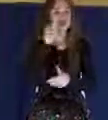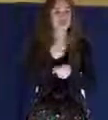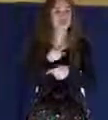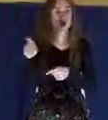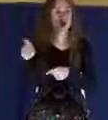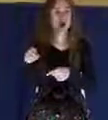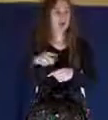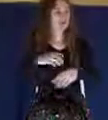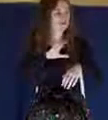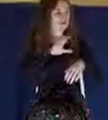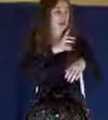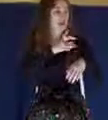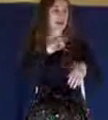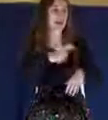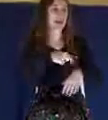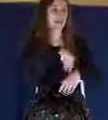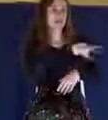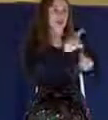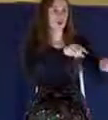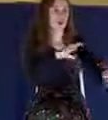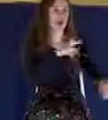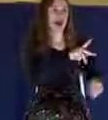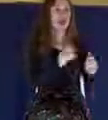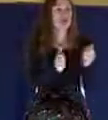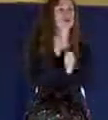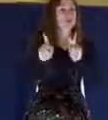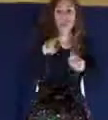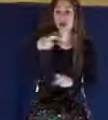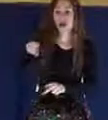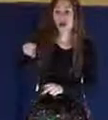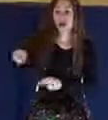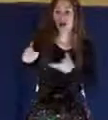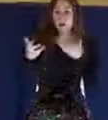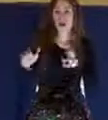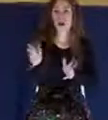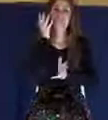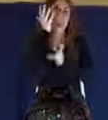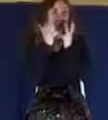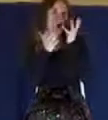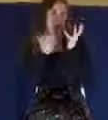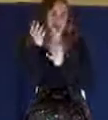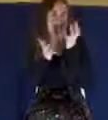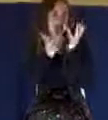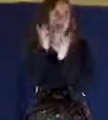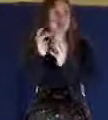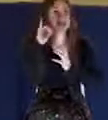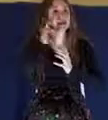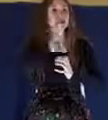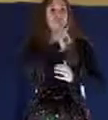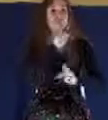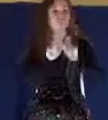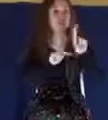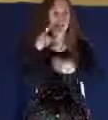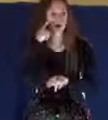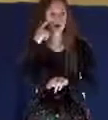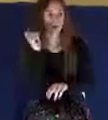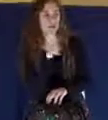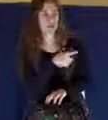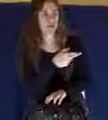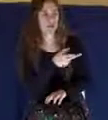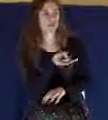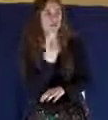Most commentators say the reason she's doing this is because she didn't want the embarrassment of people seeing her that she had